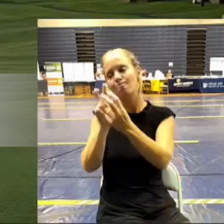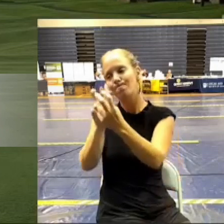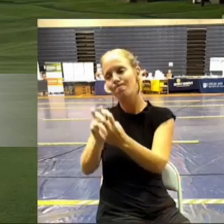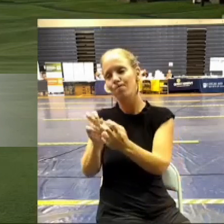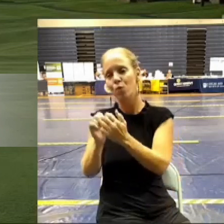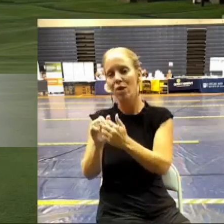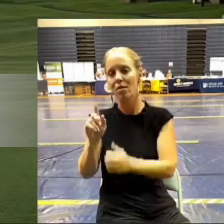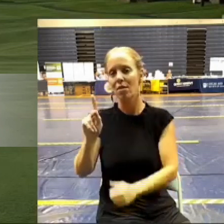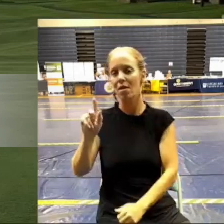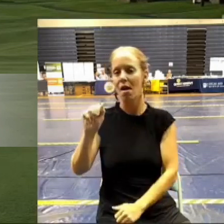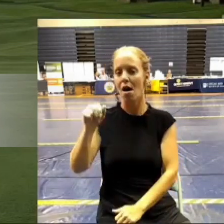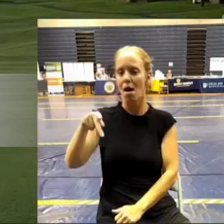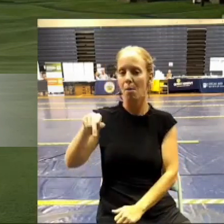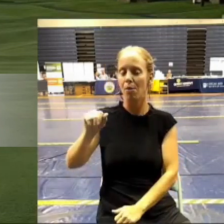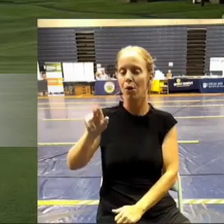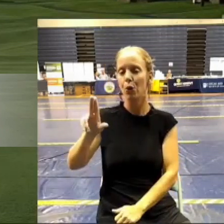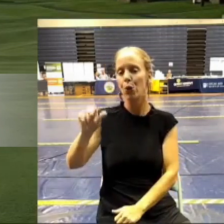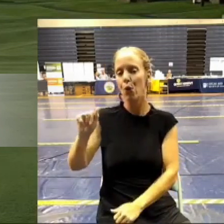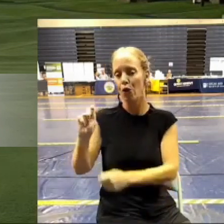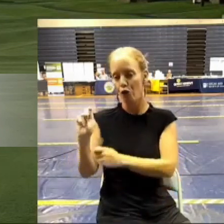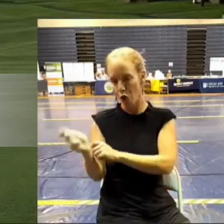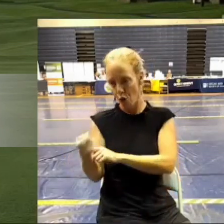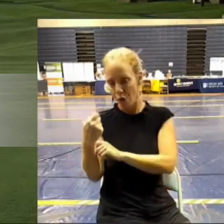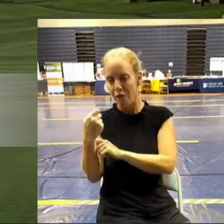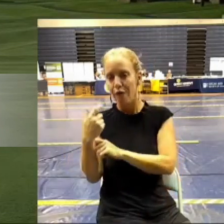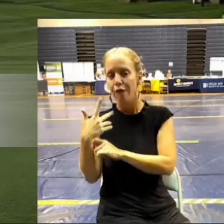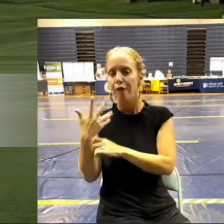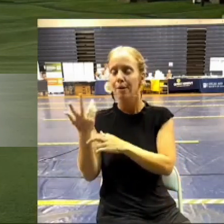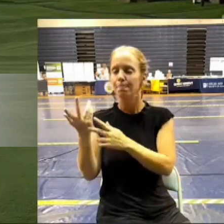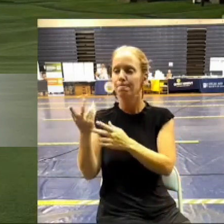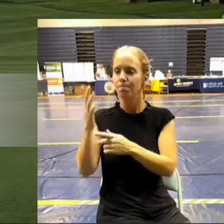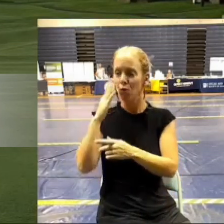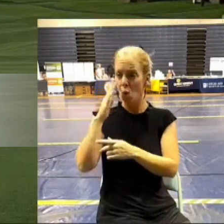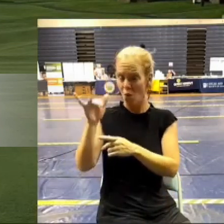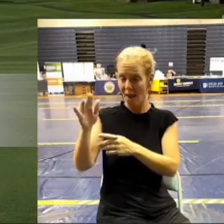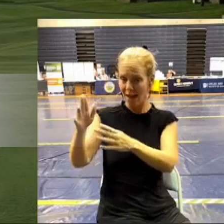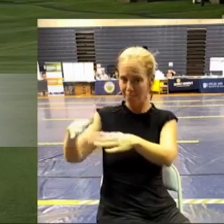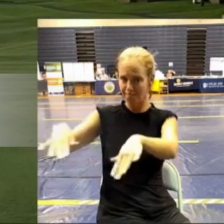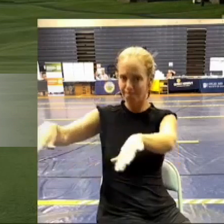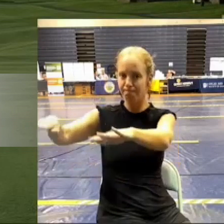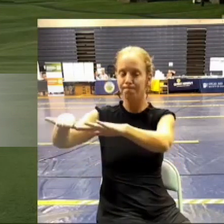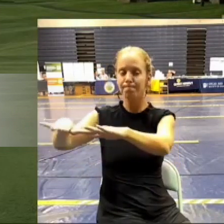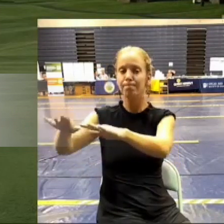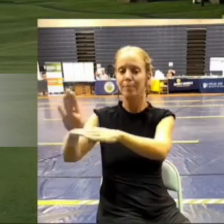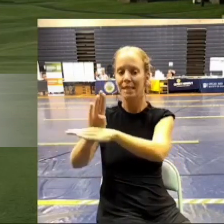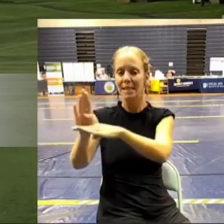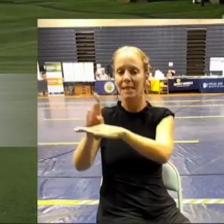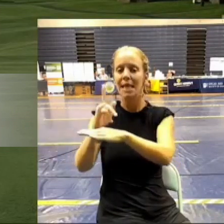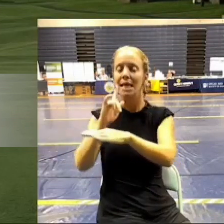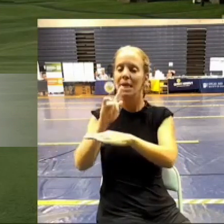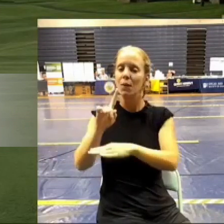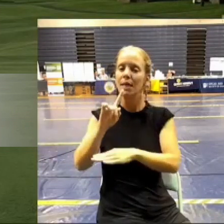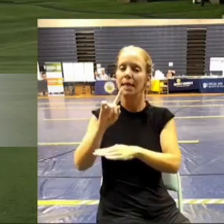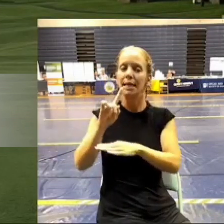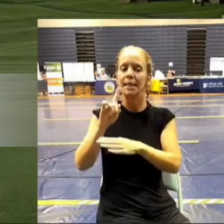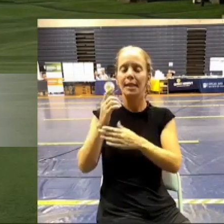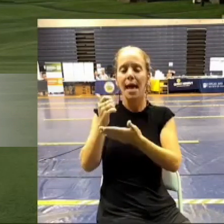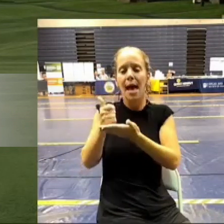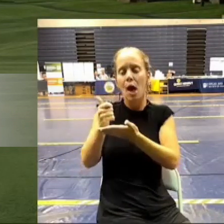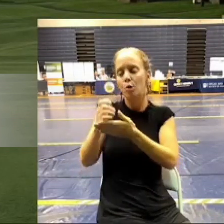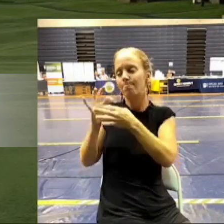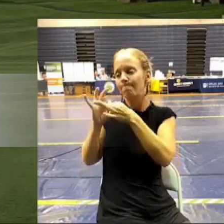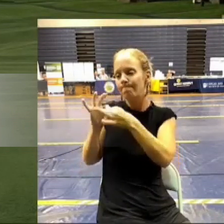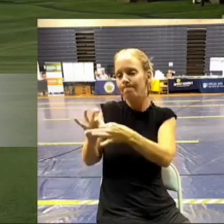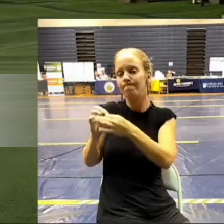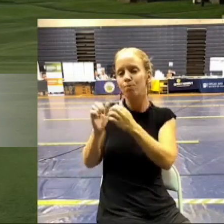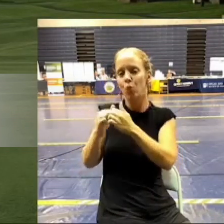Kapalua Golf, and as you guys know, Kapalua has been proactive with our community. They've had a couple of free events for local families that have drawn